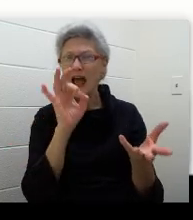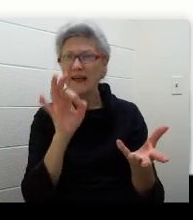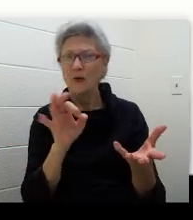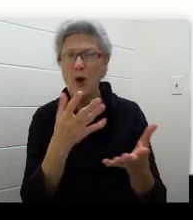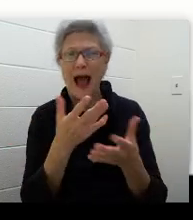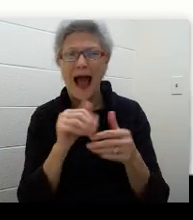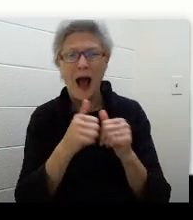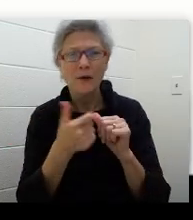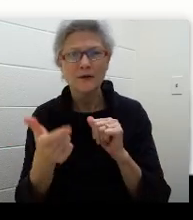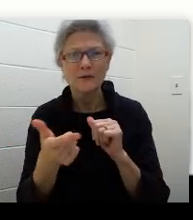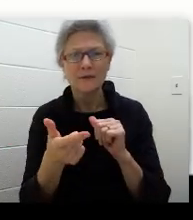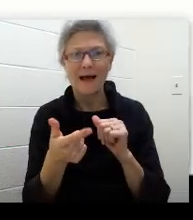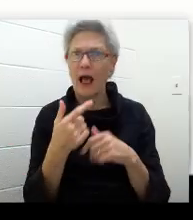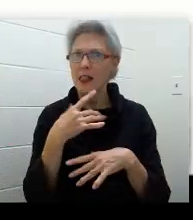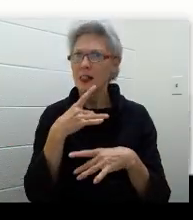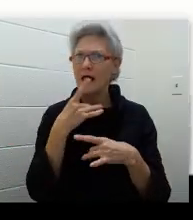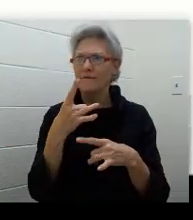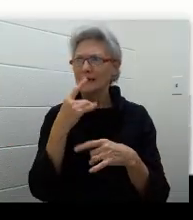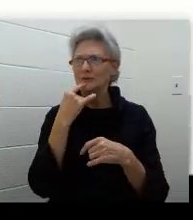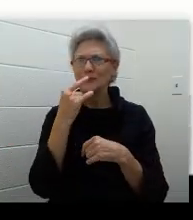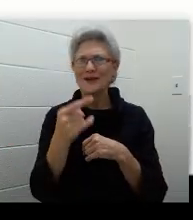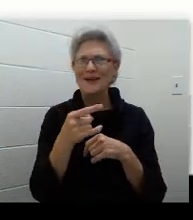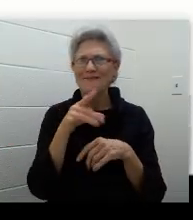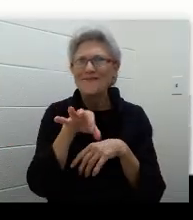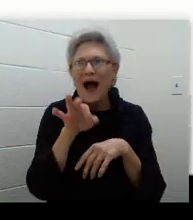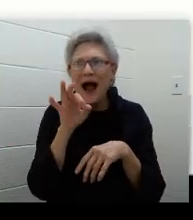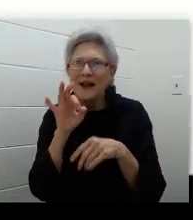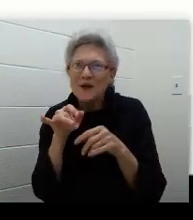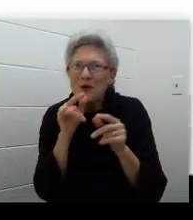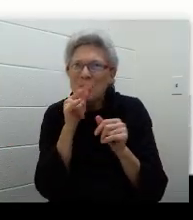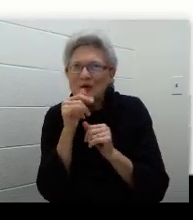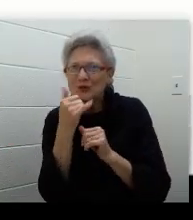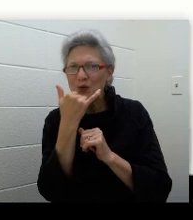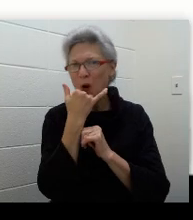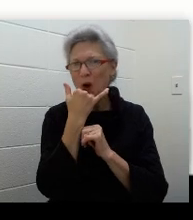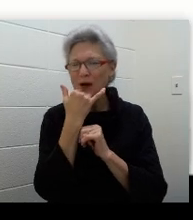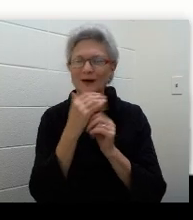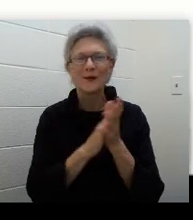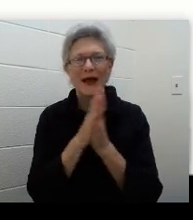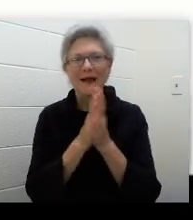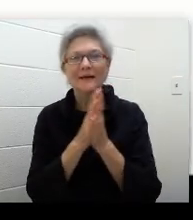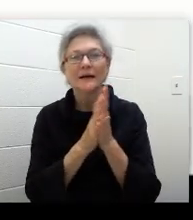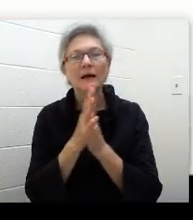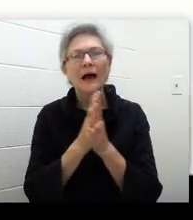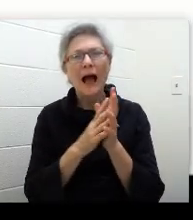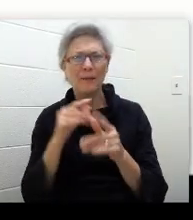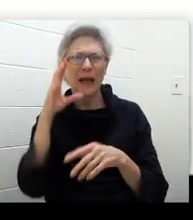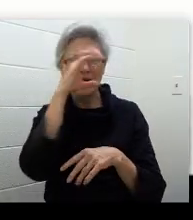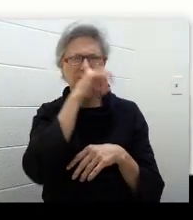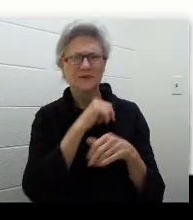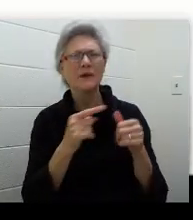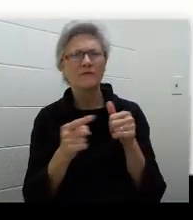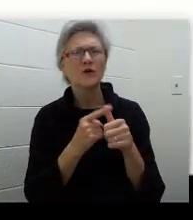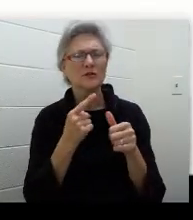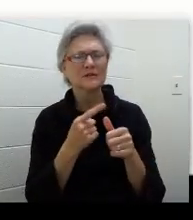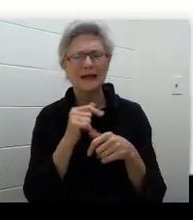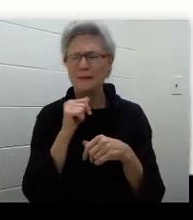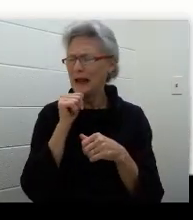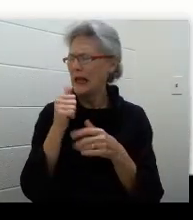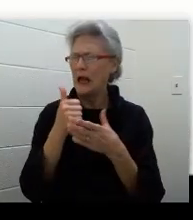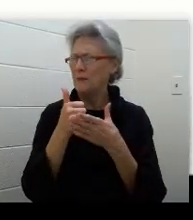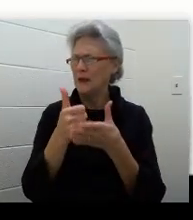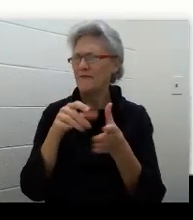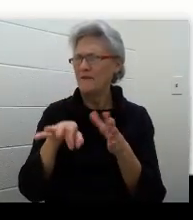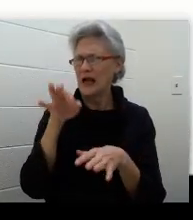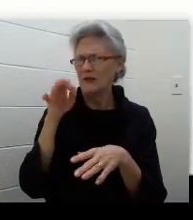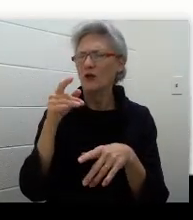make an estimate. Now the estimate may not help me to figure out who was incorrect, but it's a good habit to get into, and then I'll know if they're